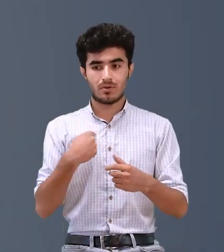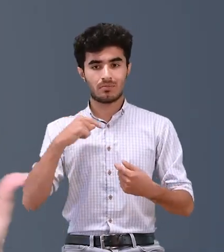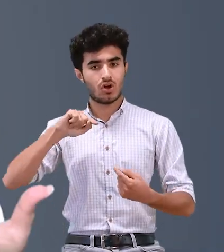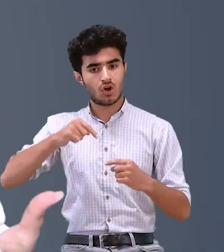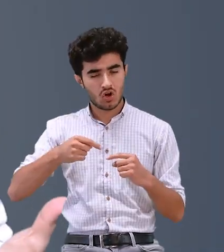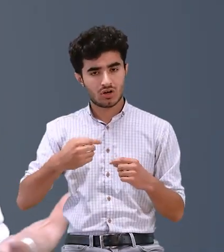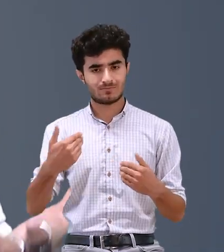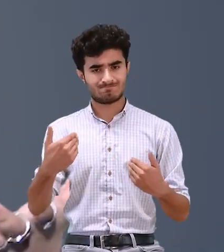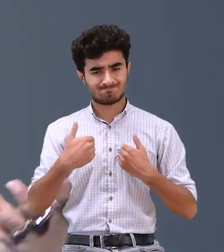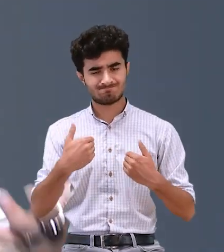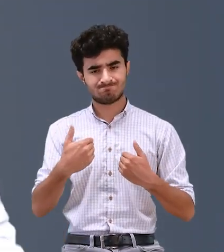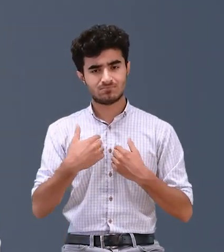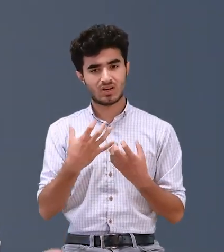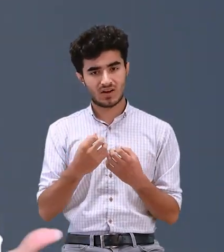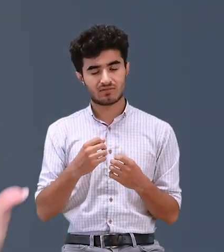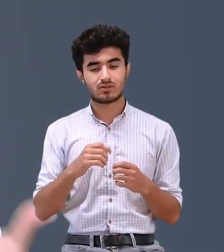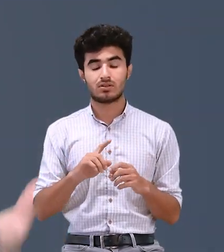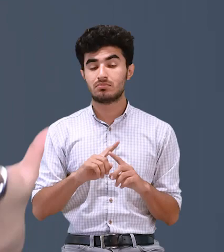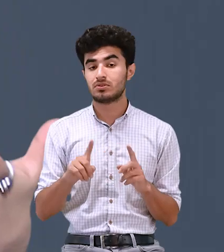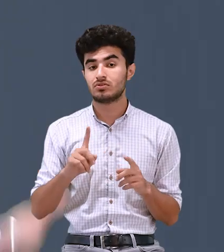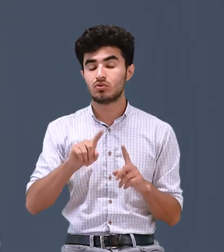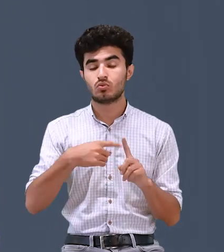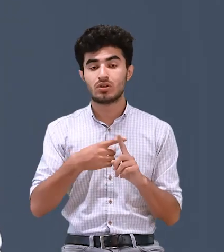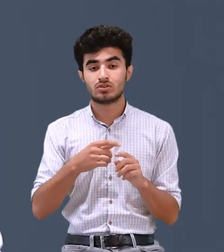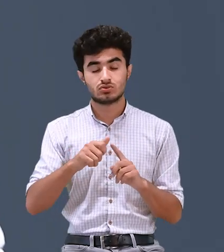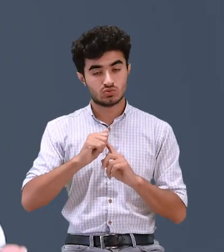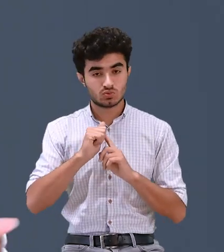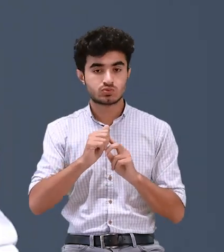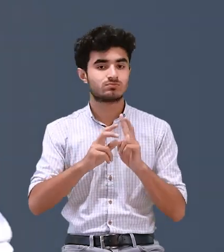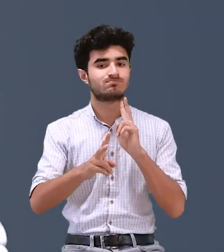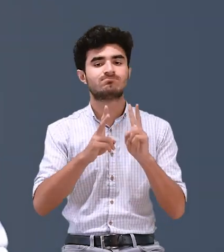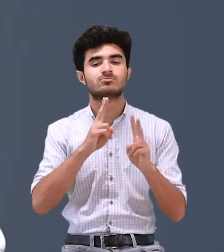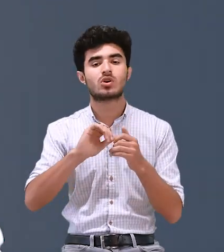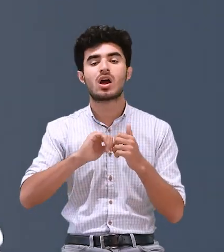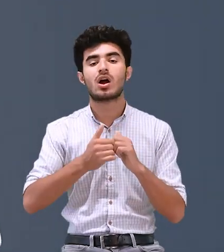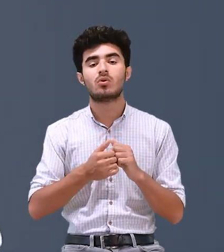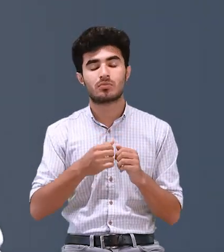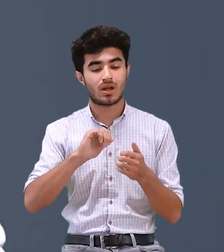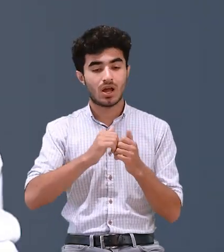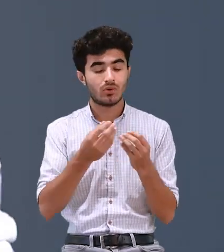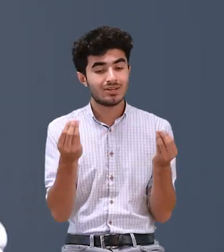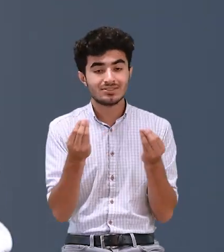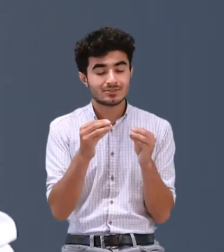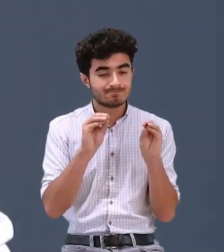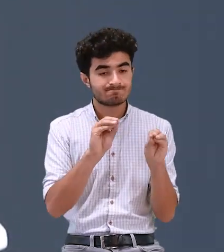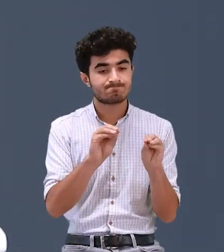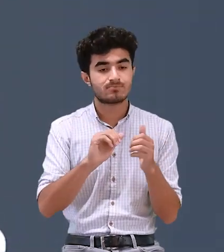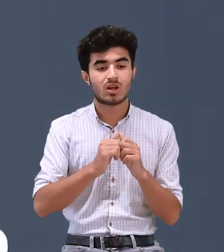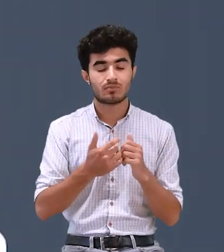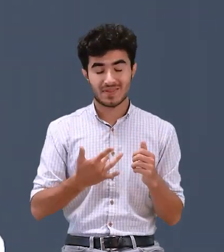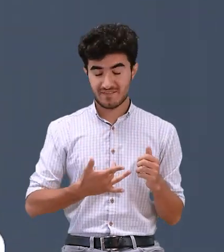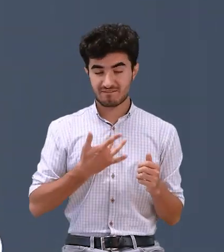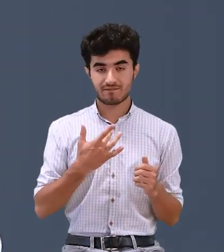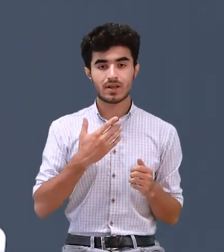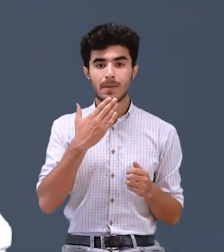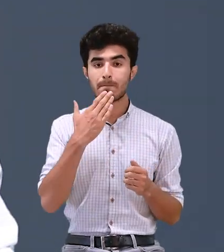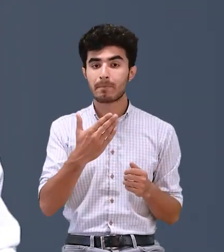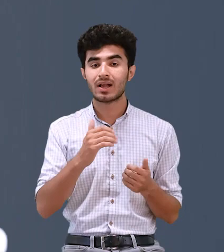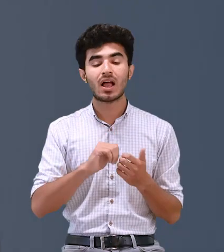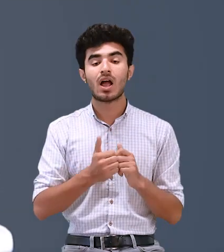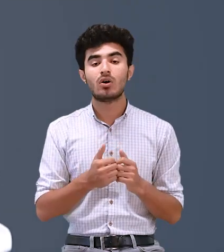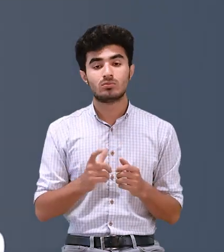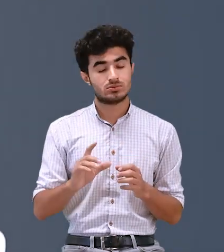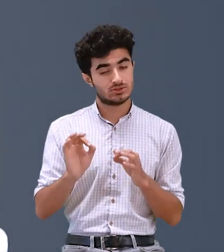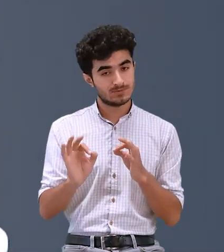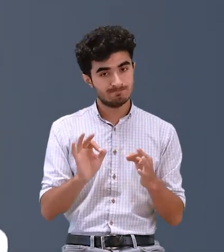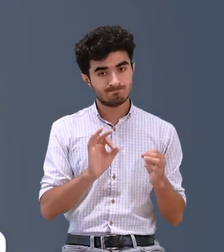of things that are uncomfortable to talk about, but it's very real. We really do that to ease that discomfort and to make